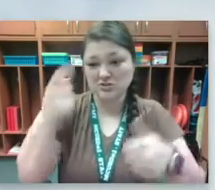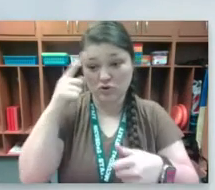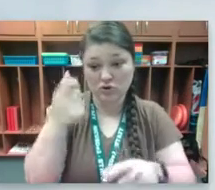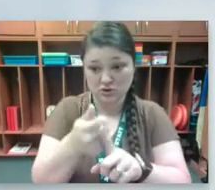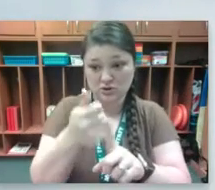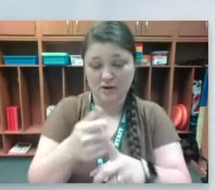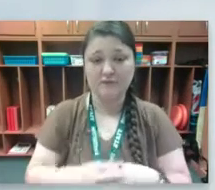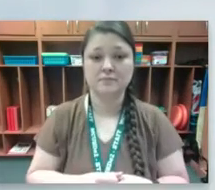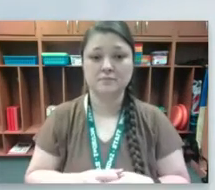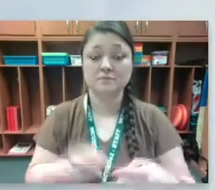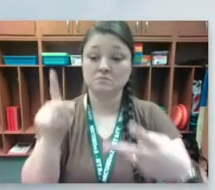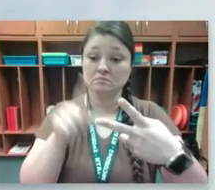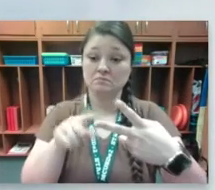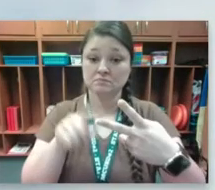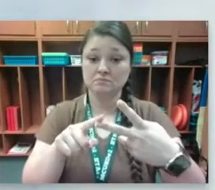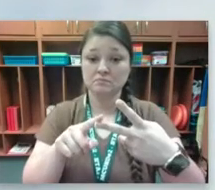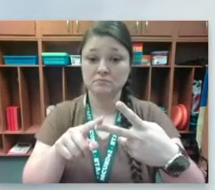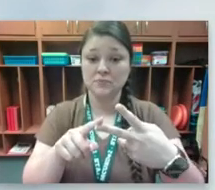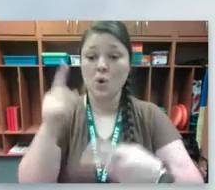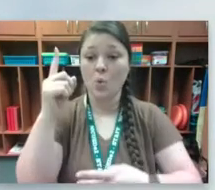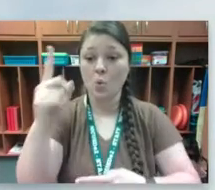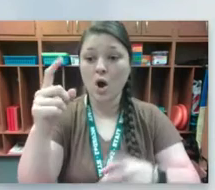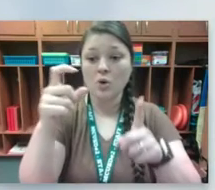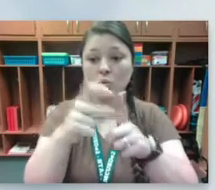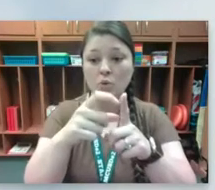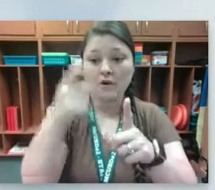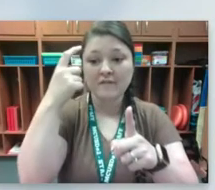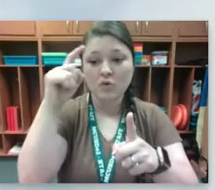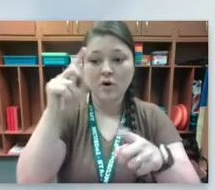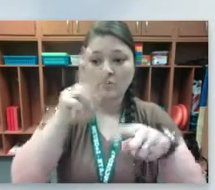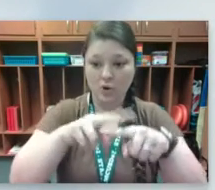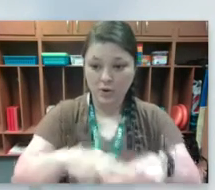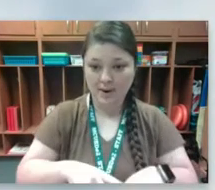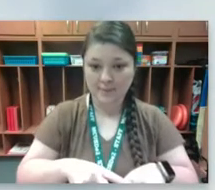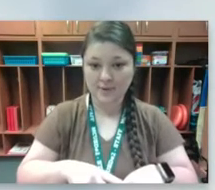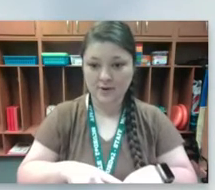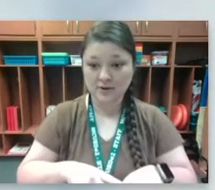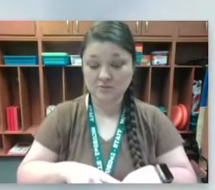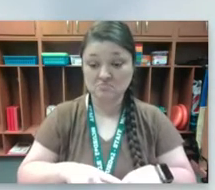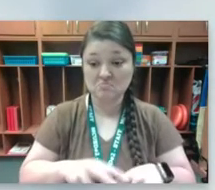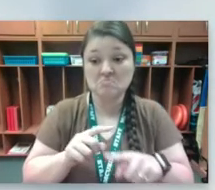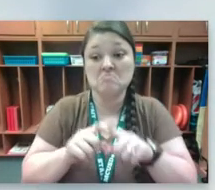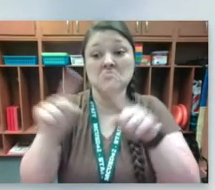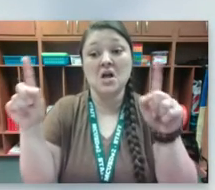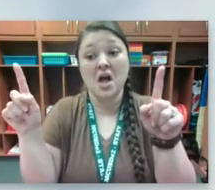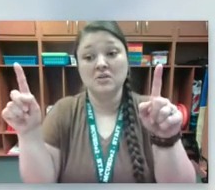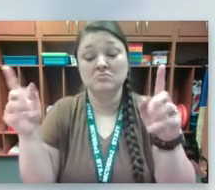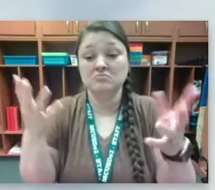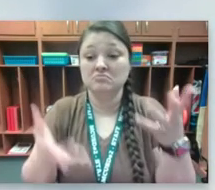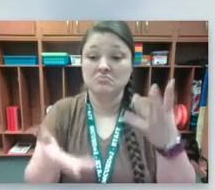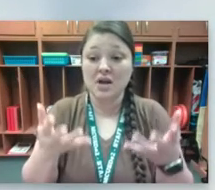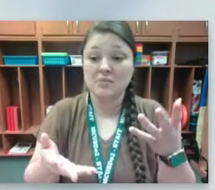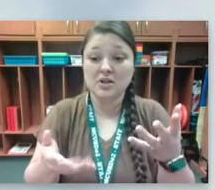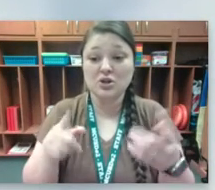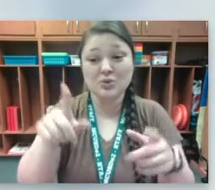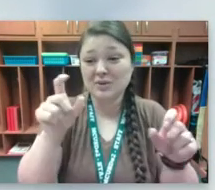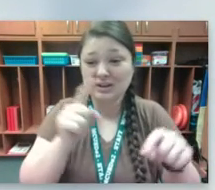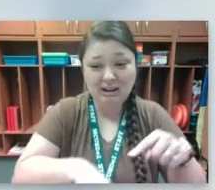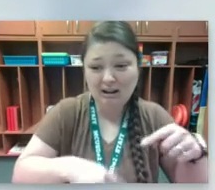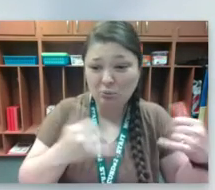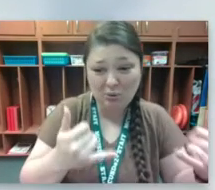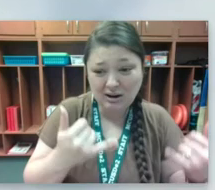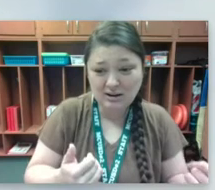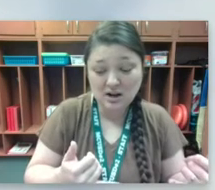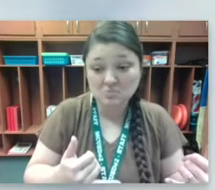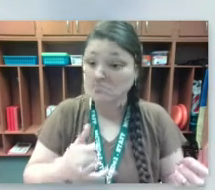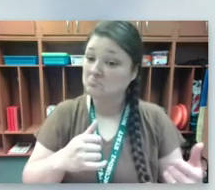Tip number 2, add one word to your vocabulary. Yet, just because you can't do something now,